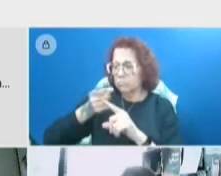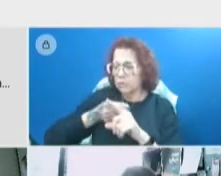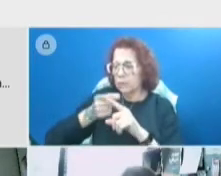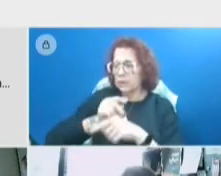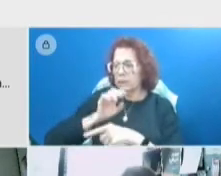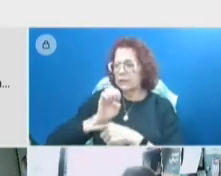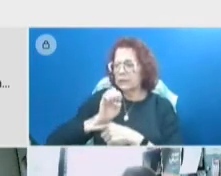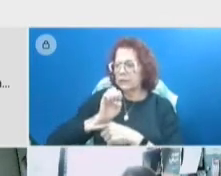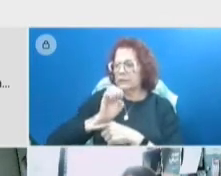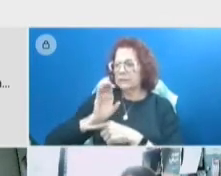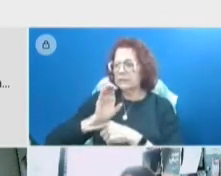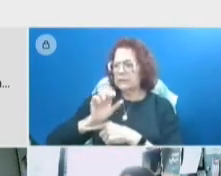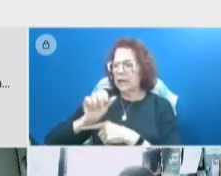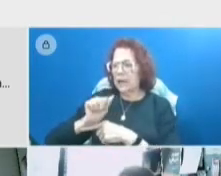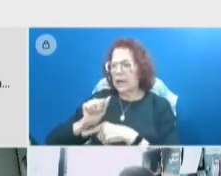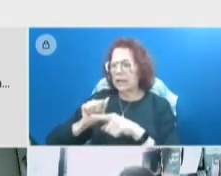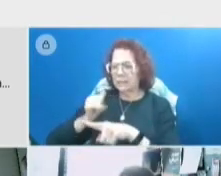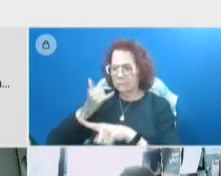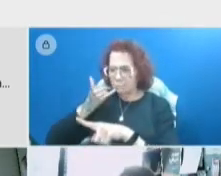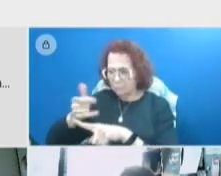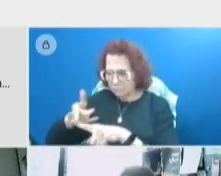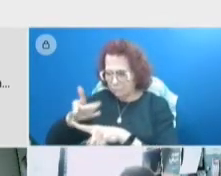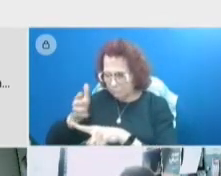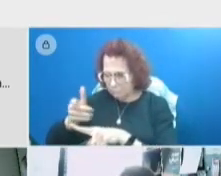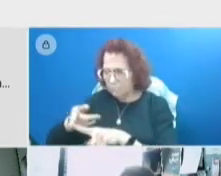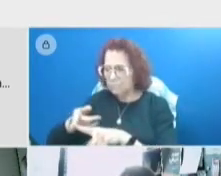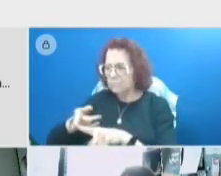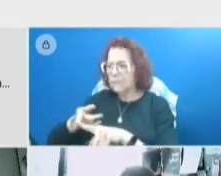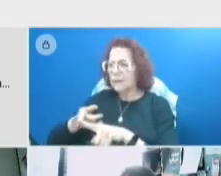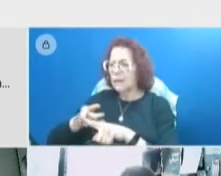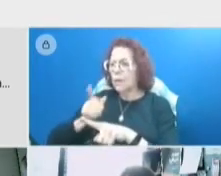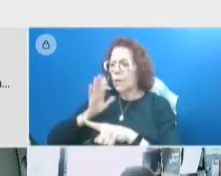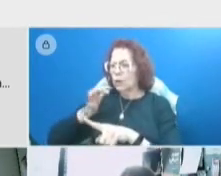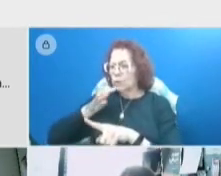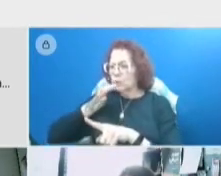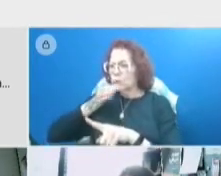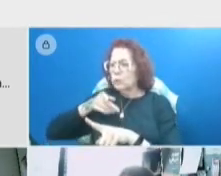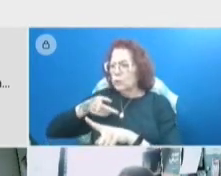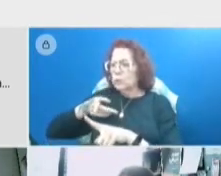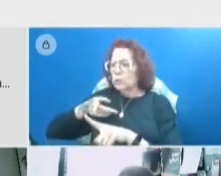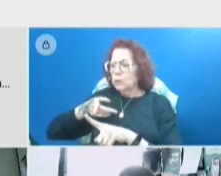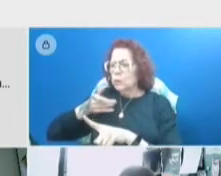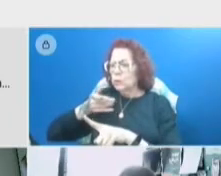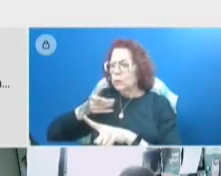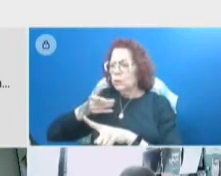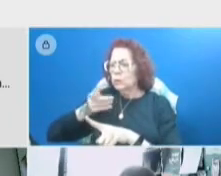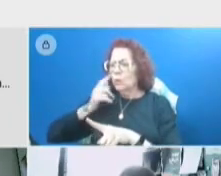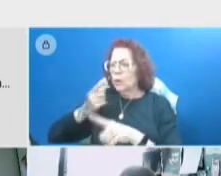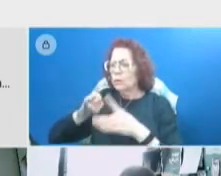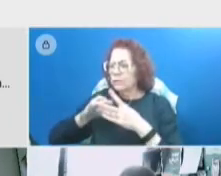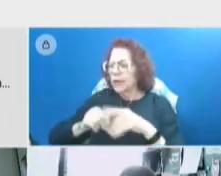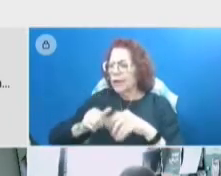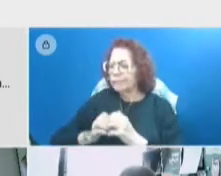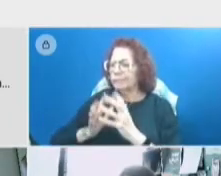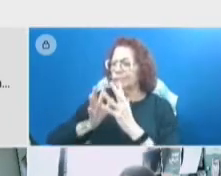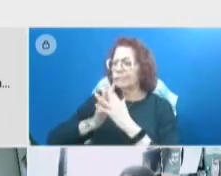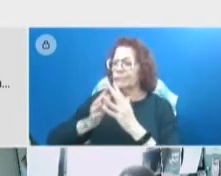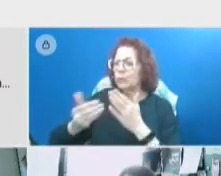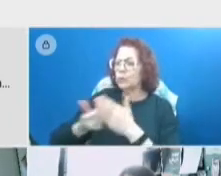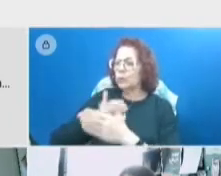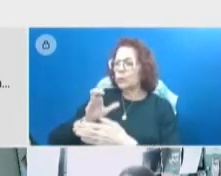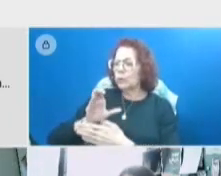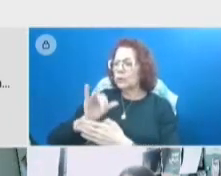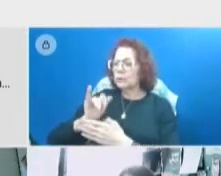And we're about to reissue the annual SANS cyber hygiene, cybersecurity training module for all